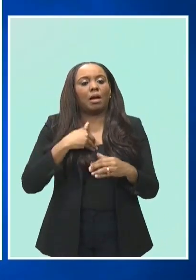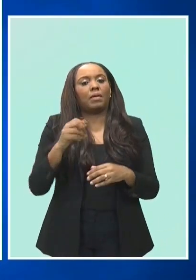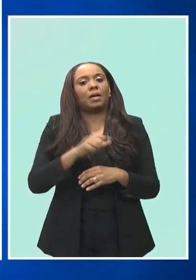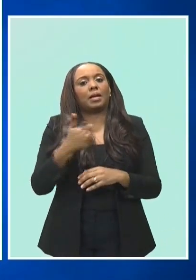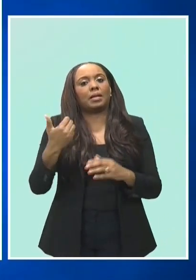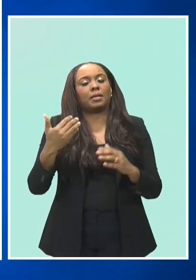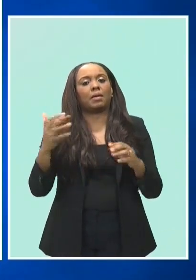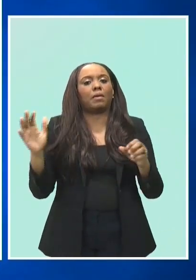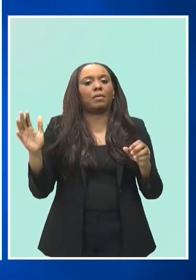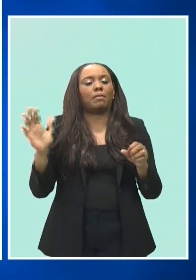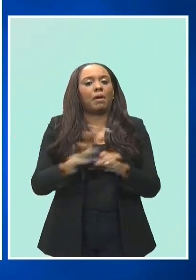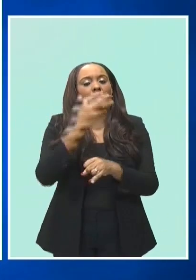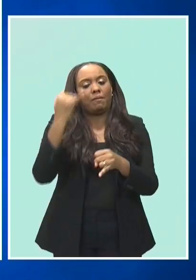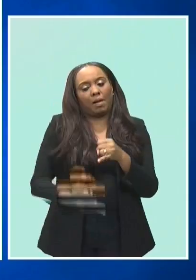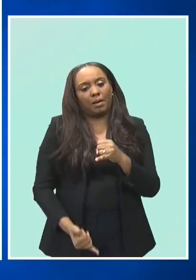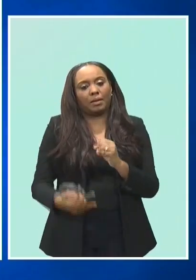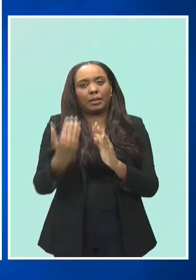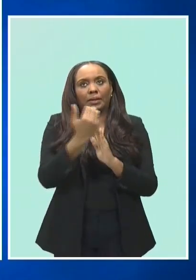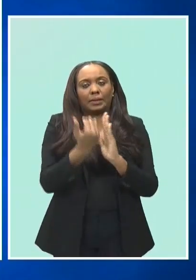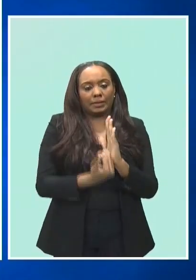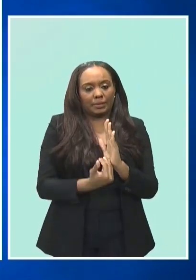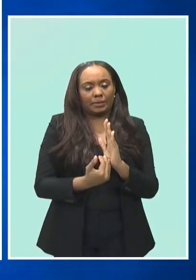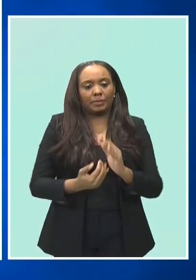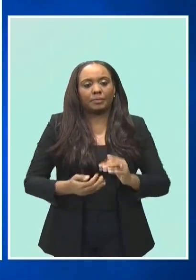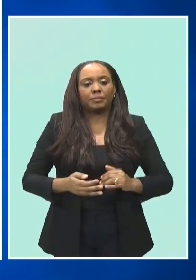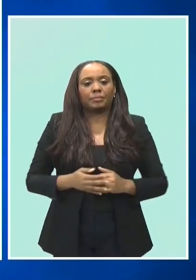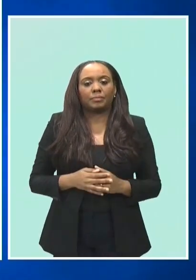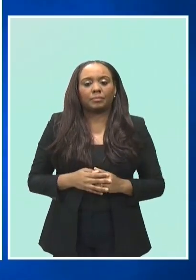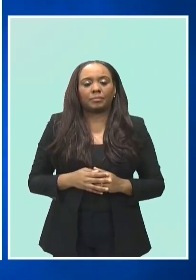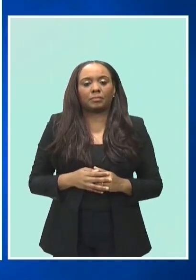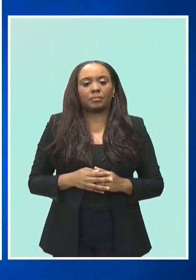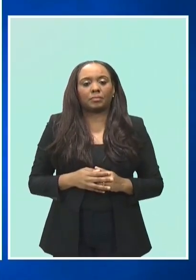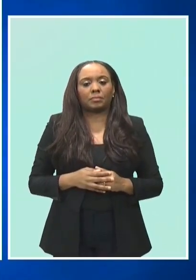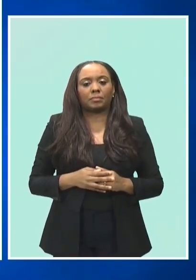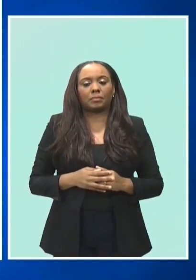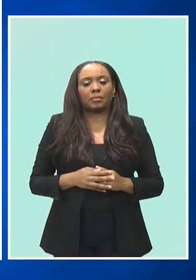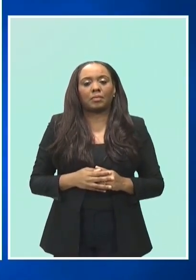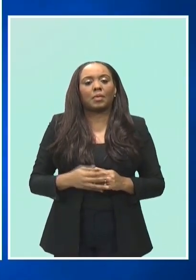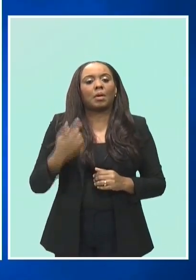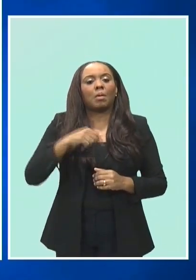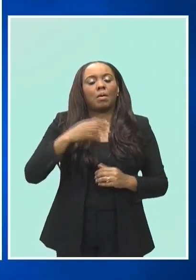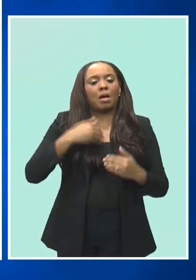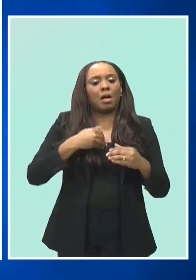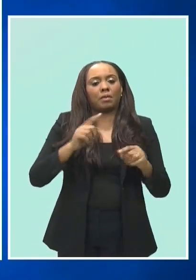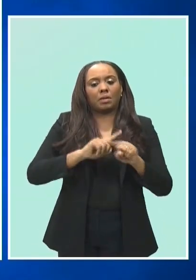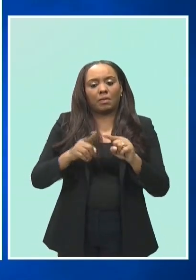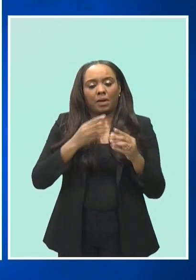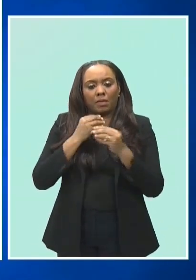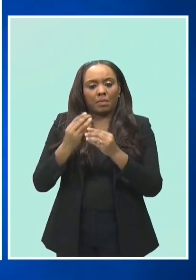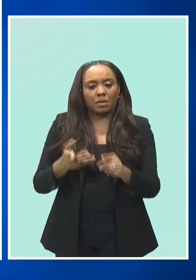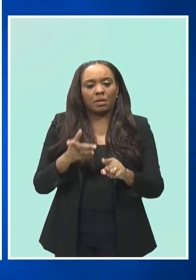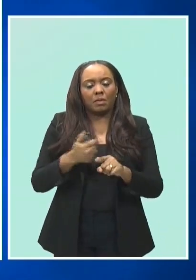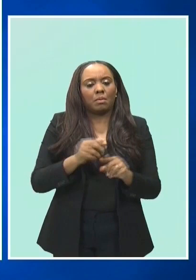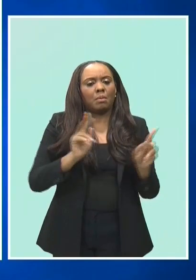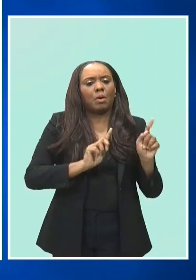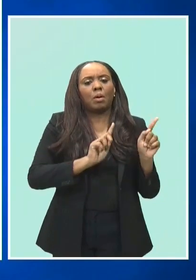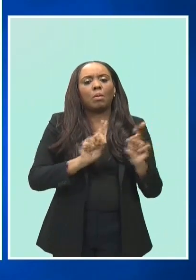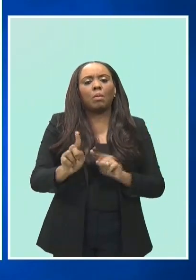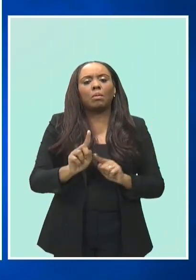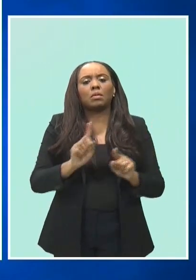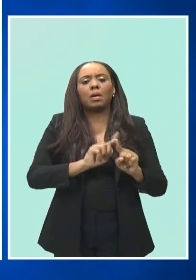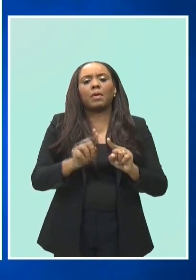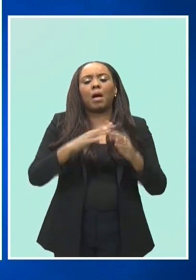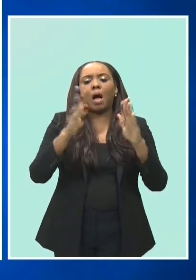at. So at no time, my understanding is, will you have the house-to-house data put into one bundle with the